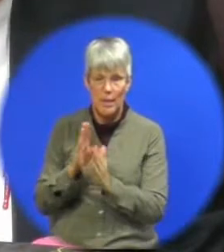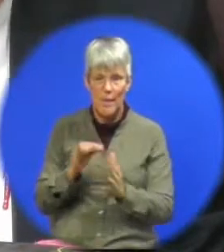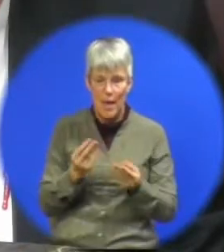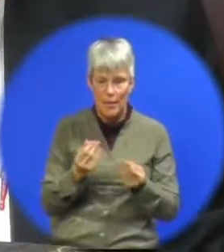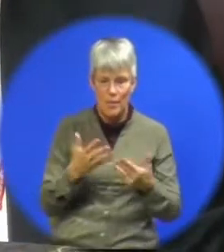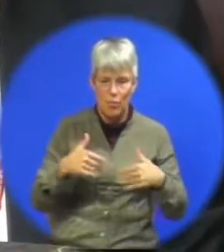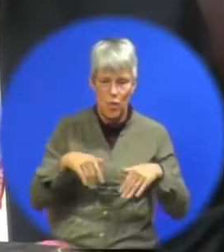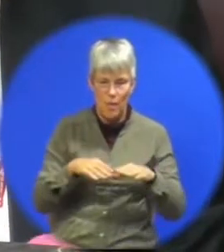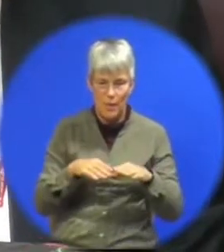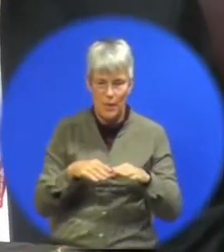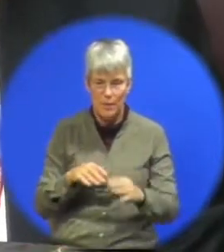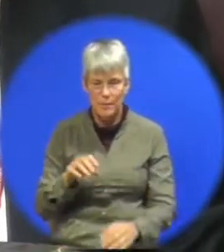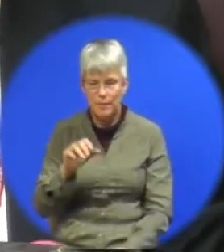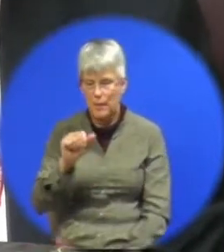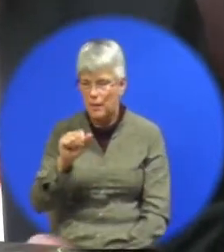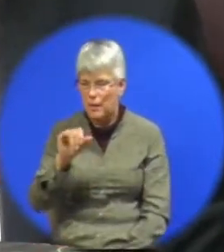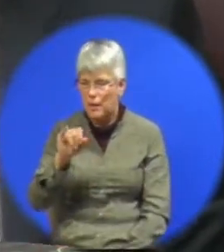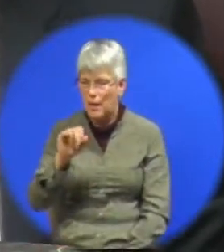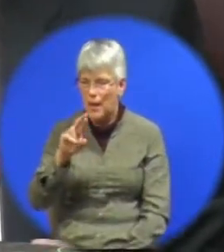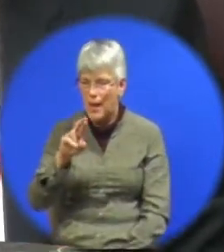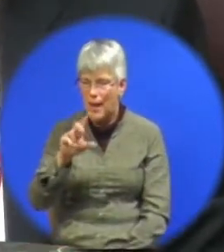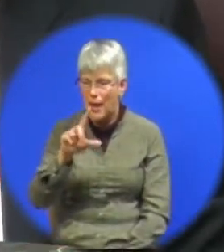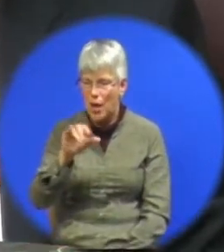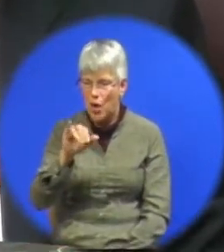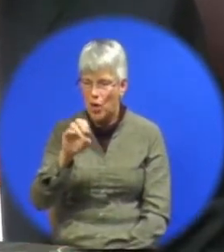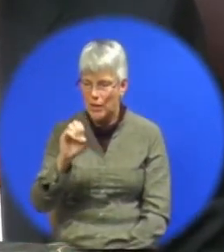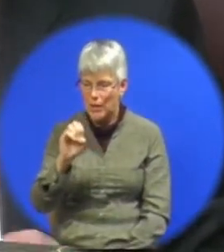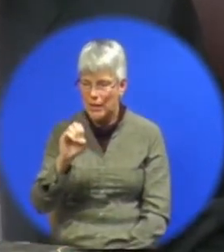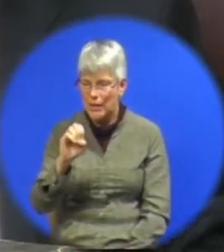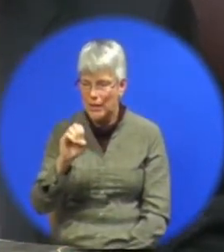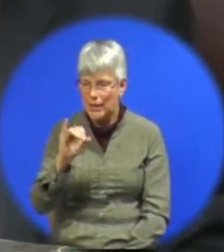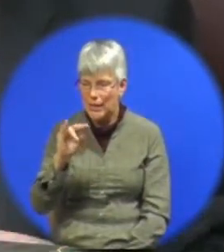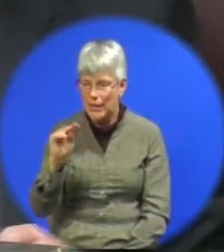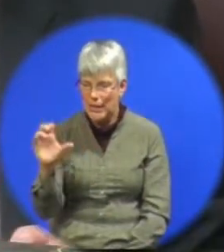is Airly Inc. Jenny Irwin